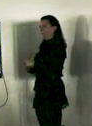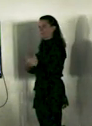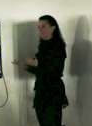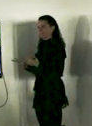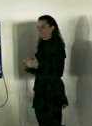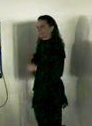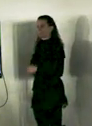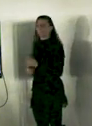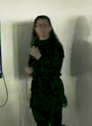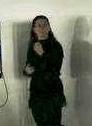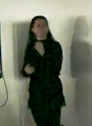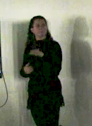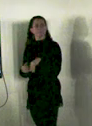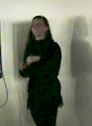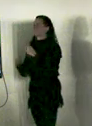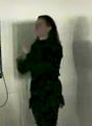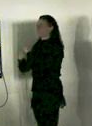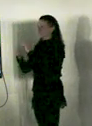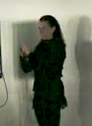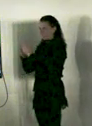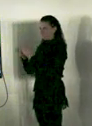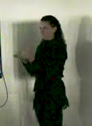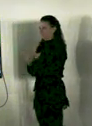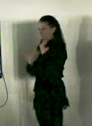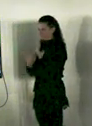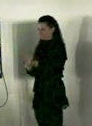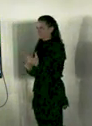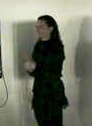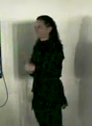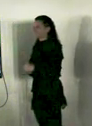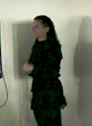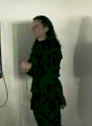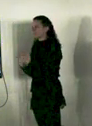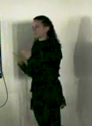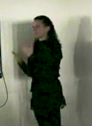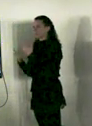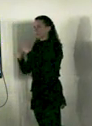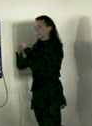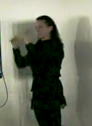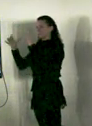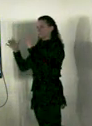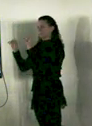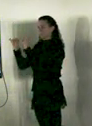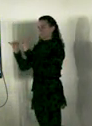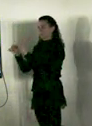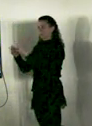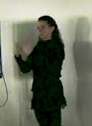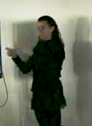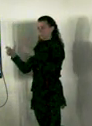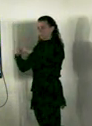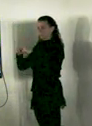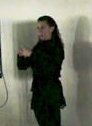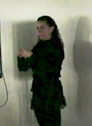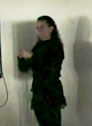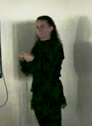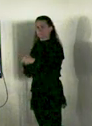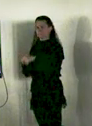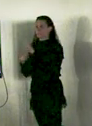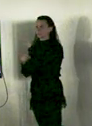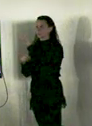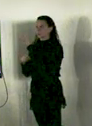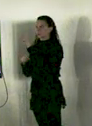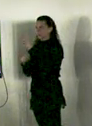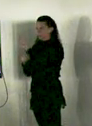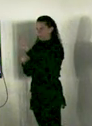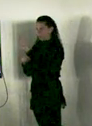So let's go into a little statistics real quick, because I think it might make sense to get a measure of the problem here. In 2003, 50% of player control characters